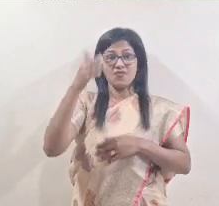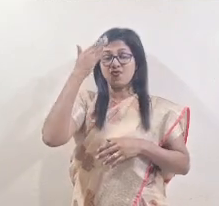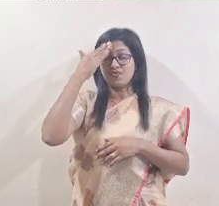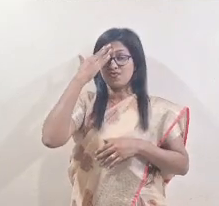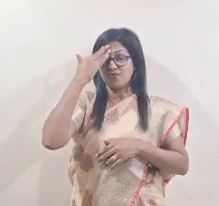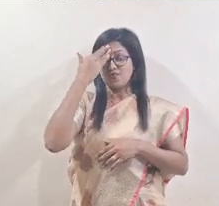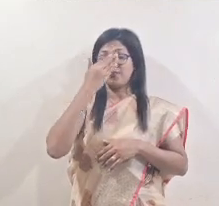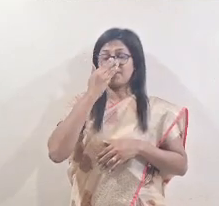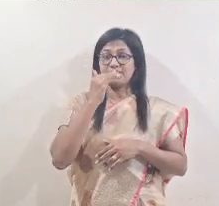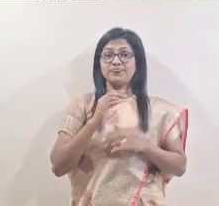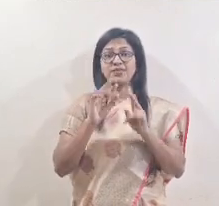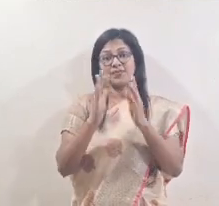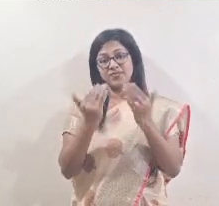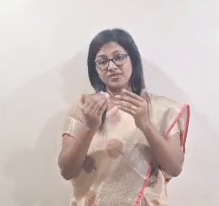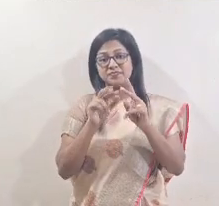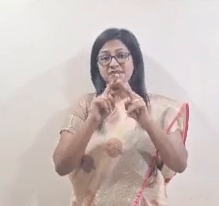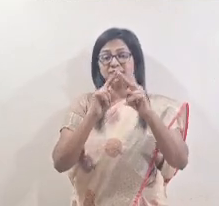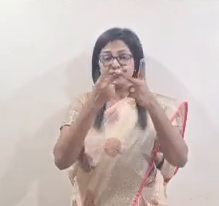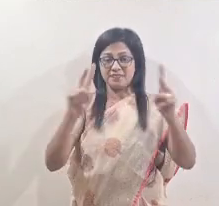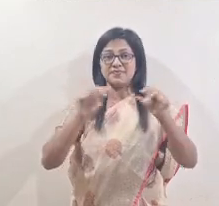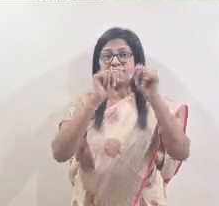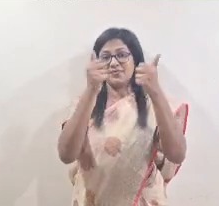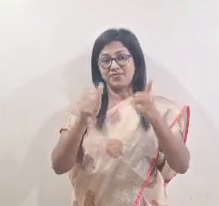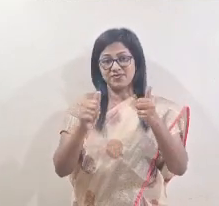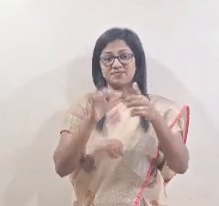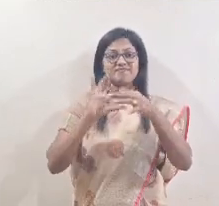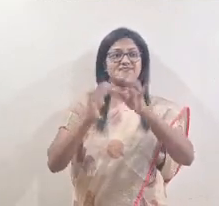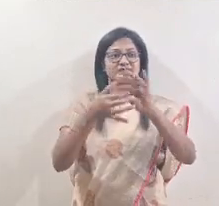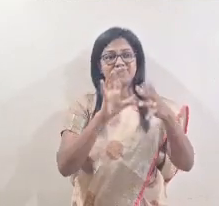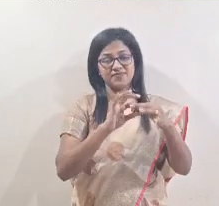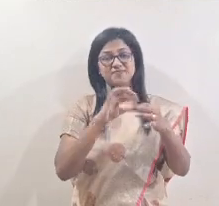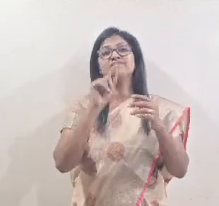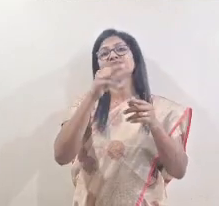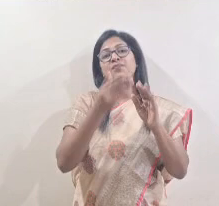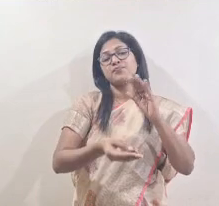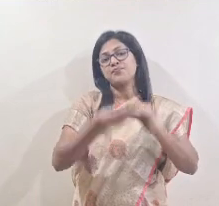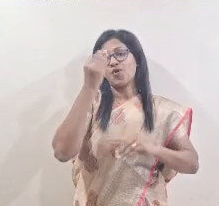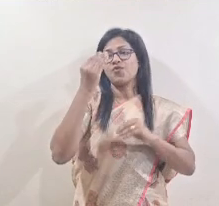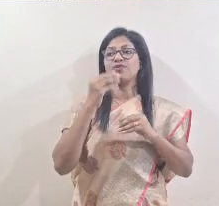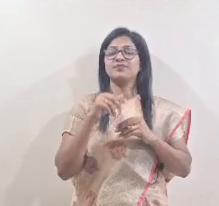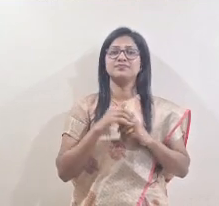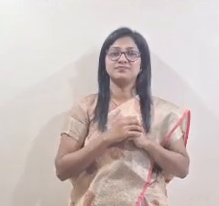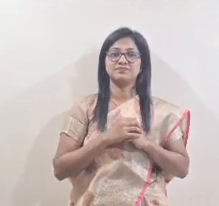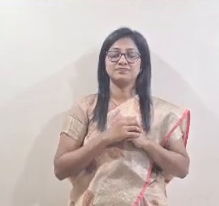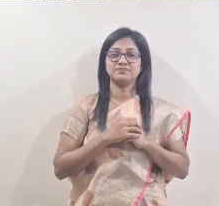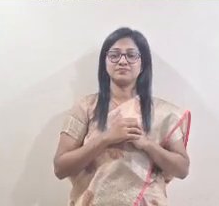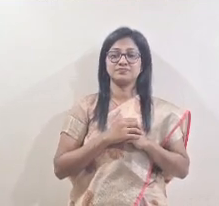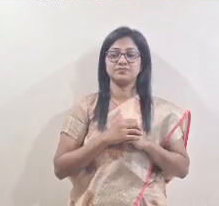possible multimodal connectivity, they will be more